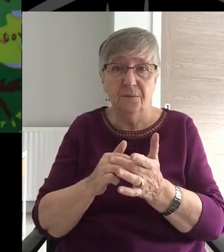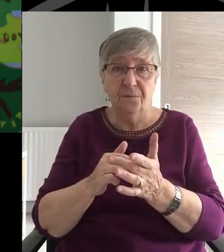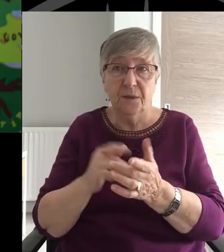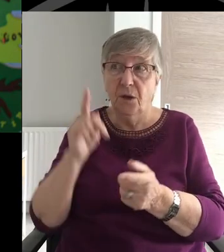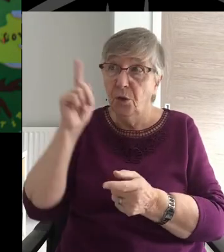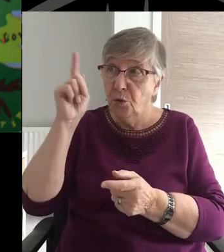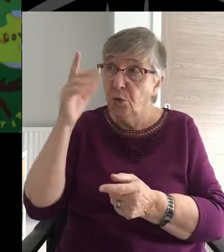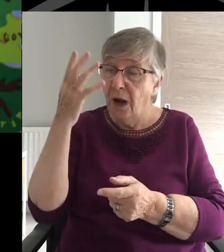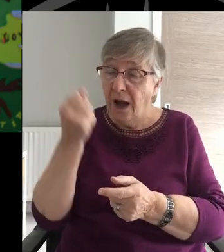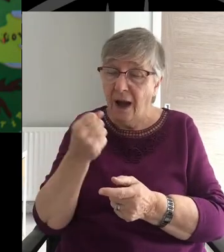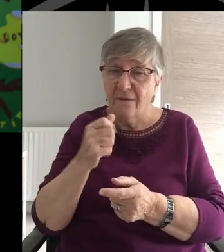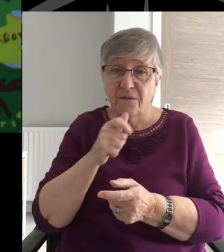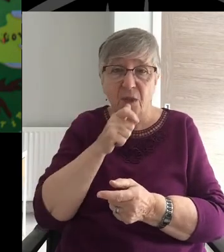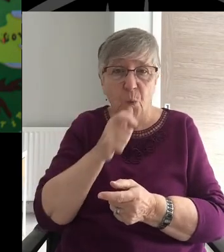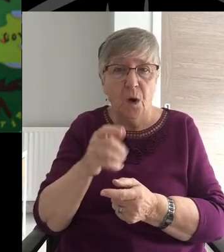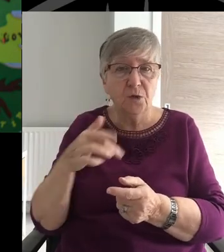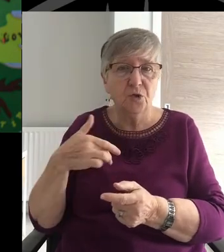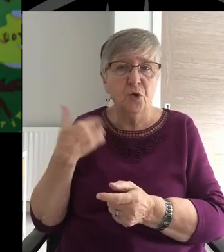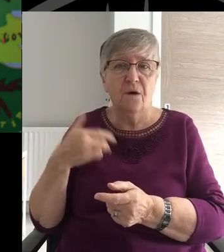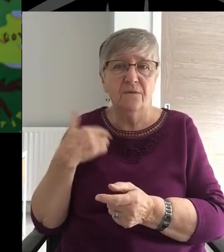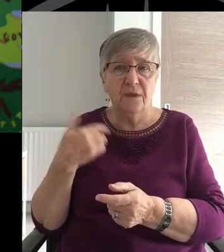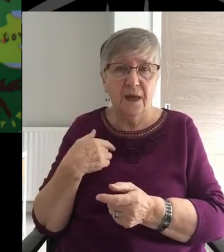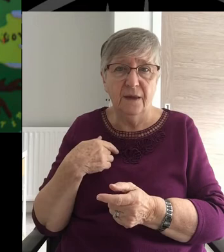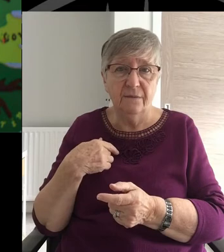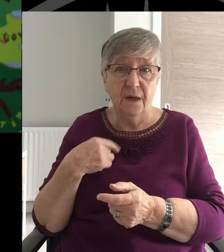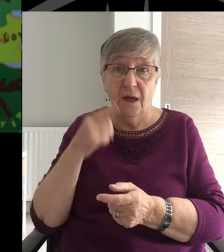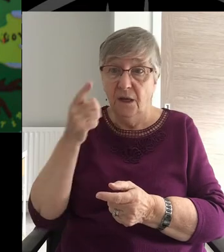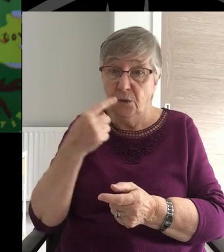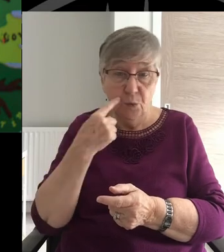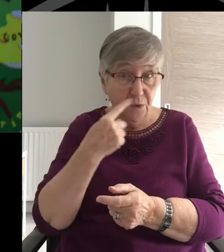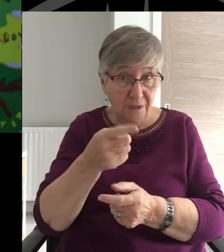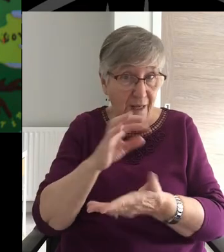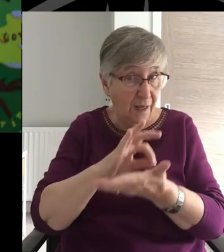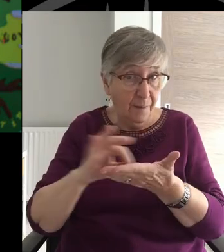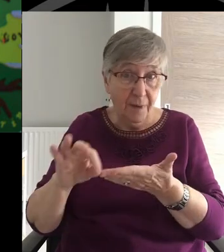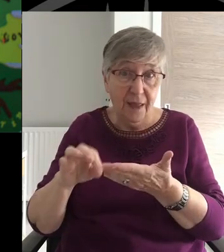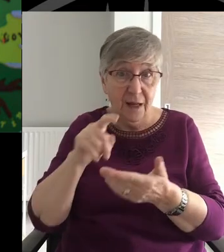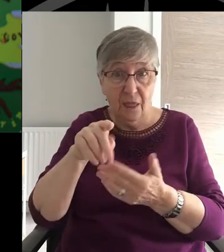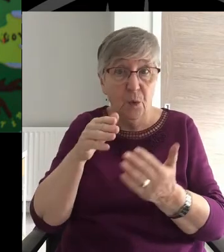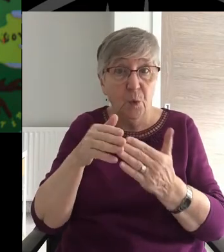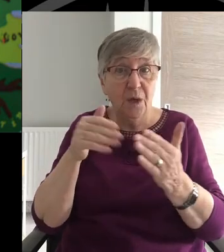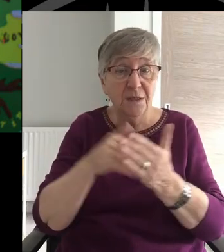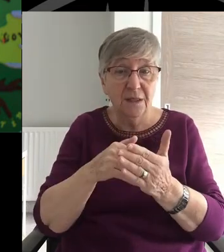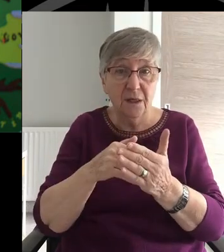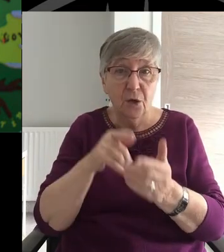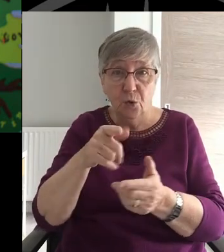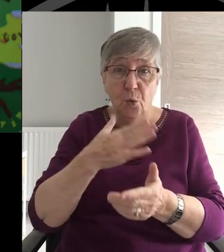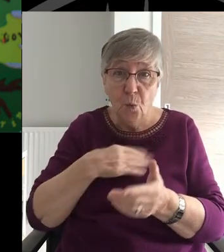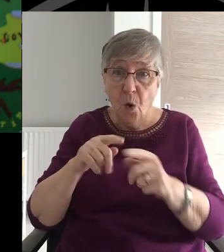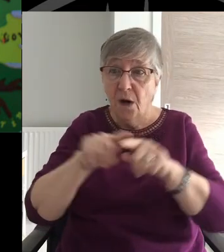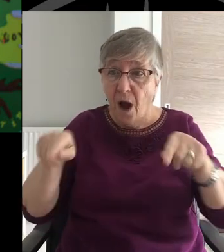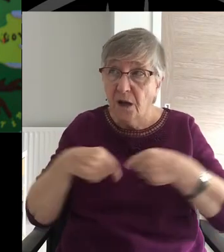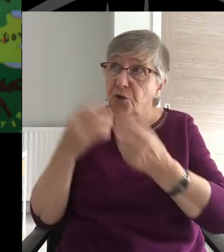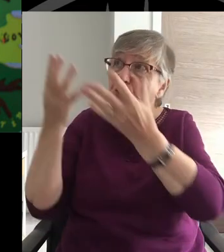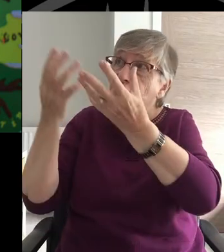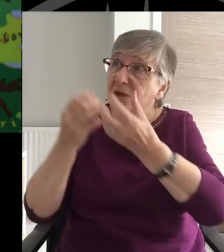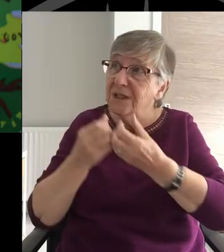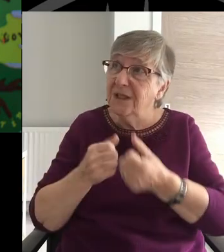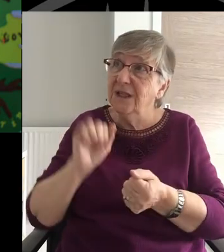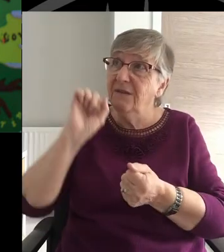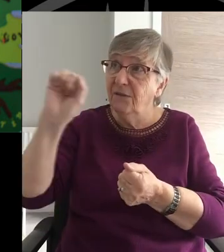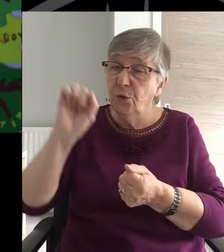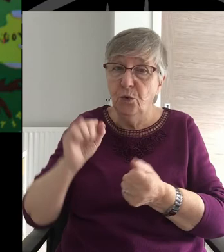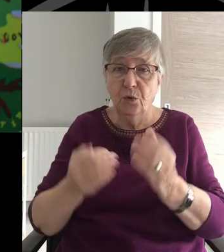You have the words of life, and as you make plain through Ezekiel, you long for us to receive these words of life. You long for us to